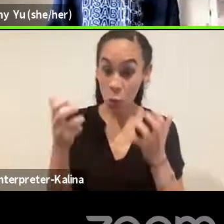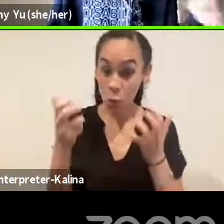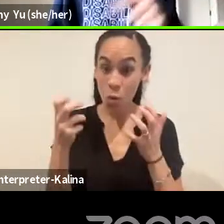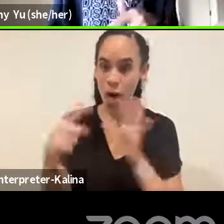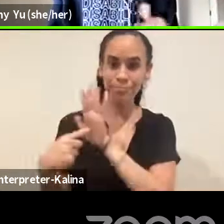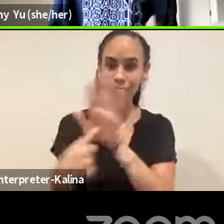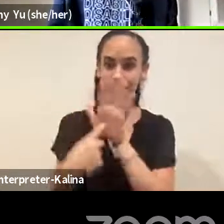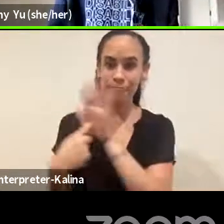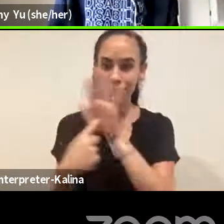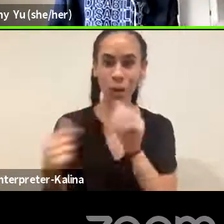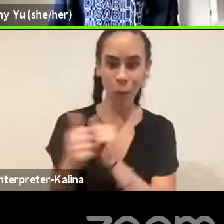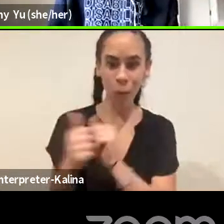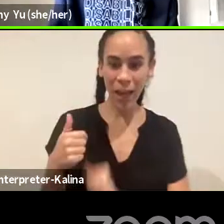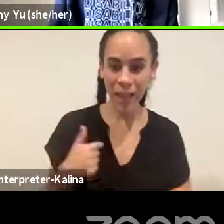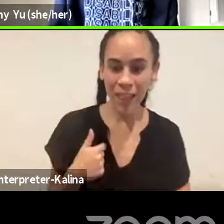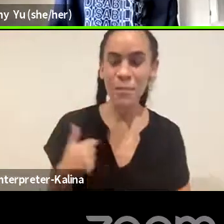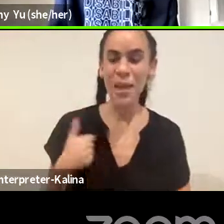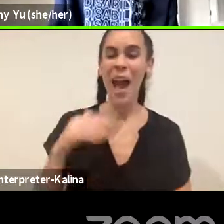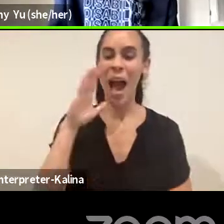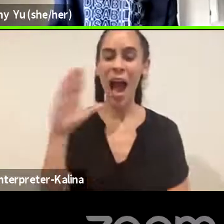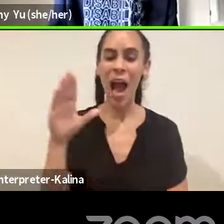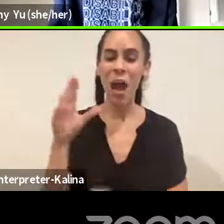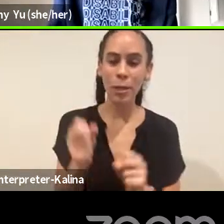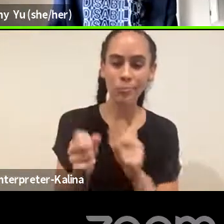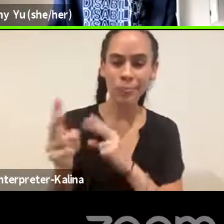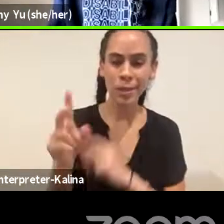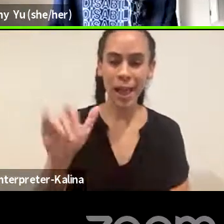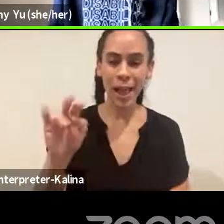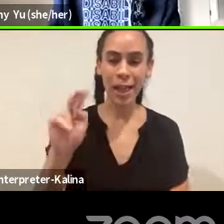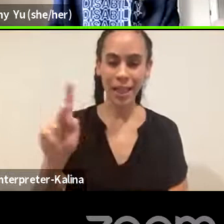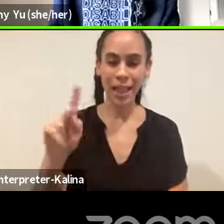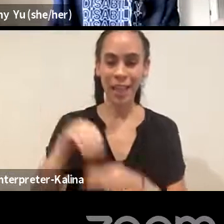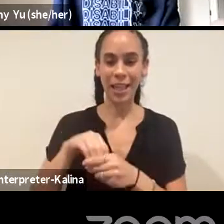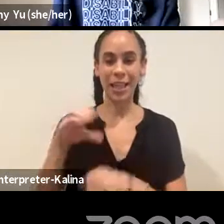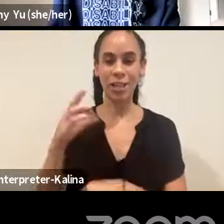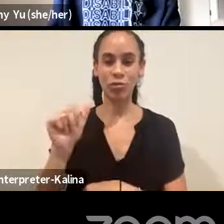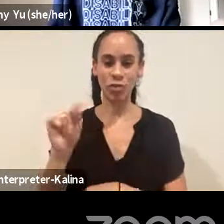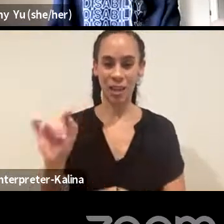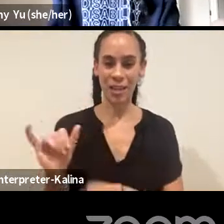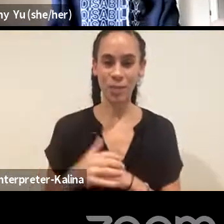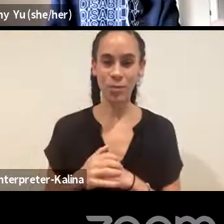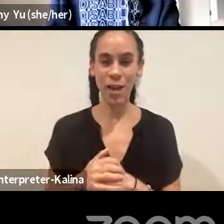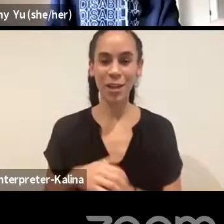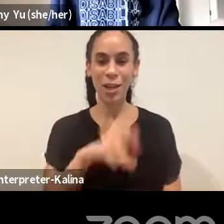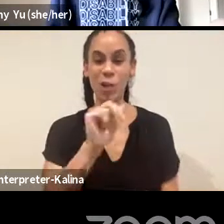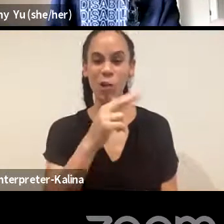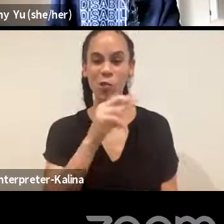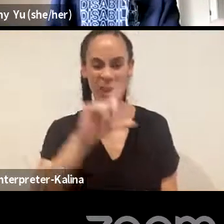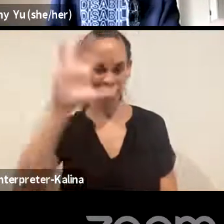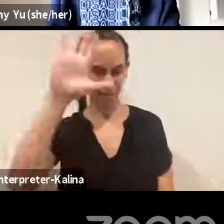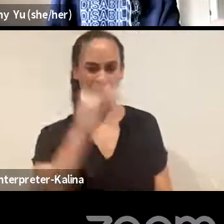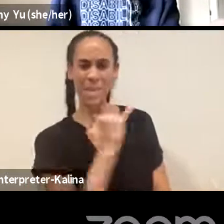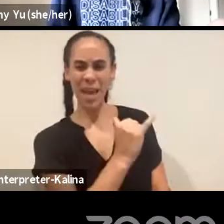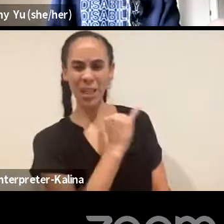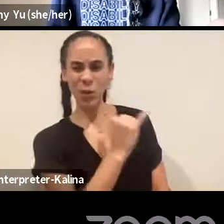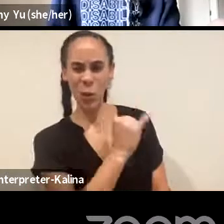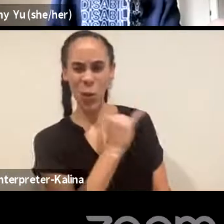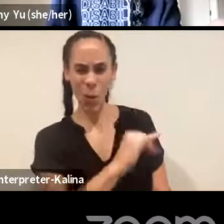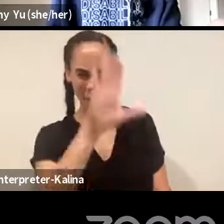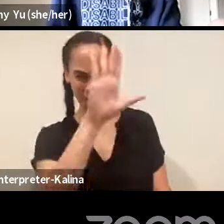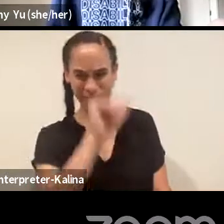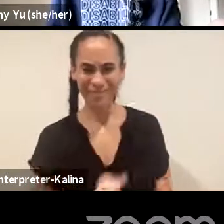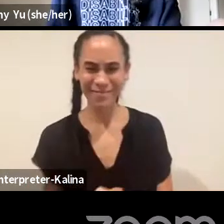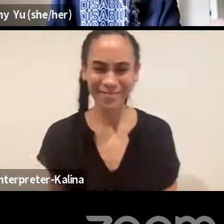I will, shameless plug, put a link to it in the chat as well. Count me in, sister. Me too. Mhm. Me too.